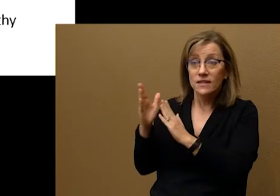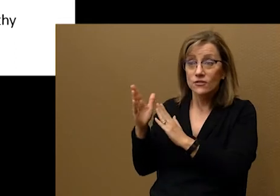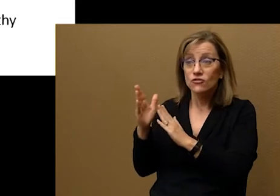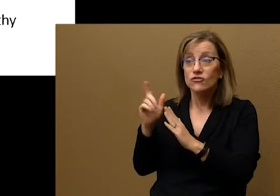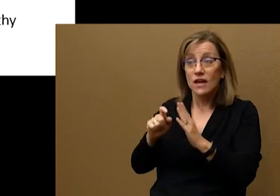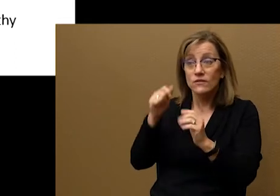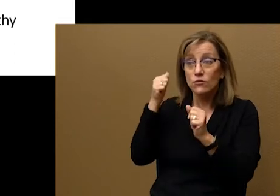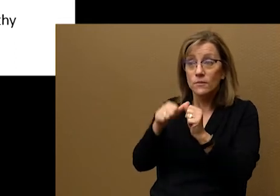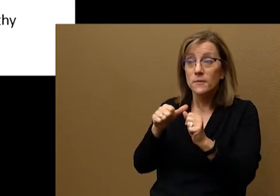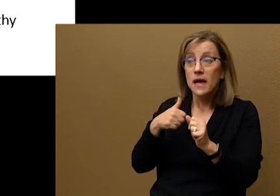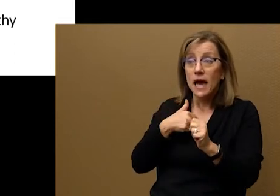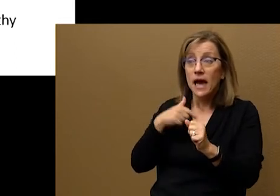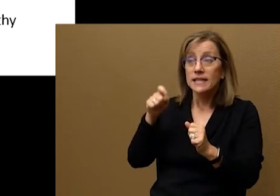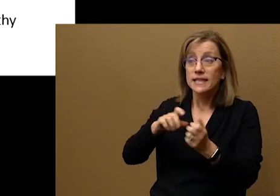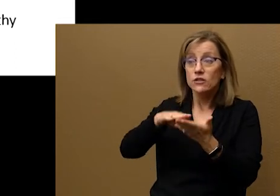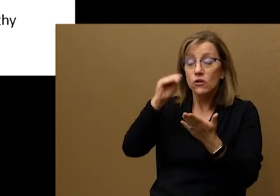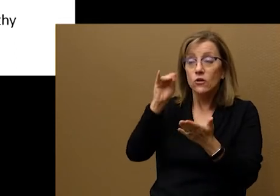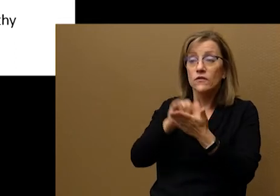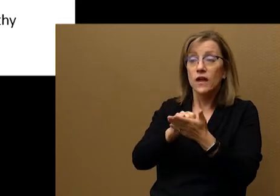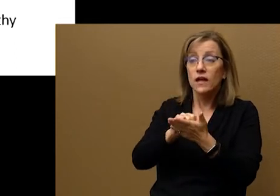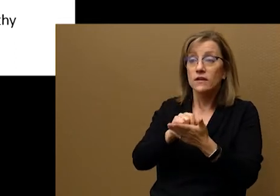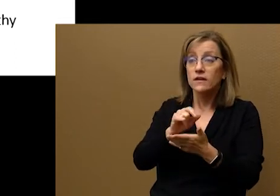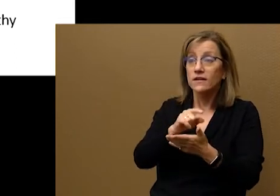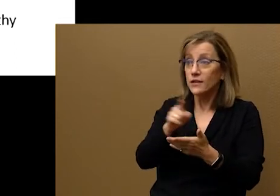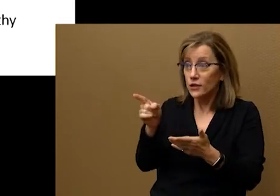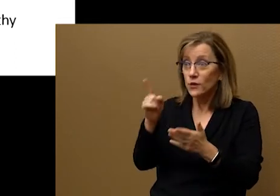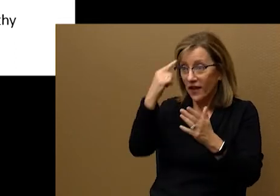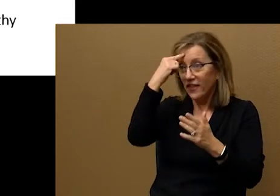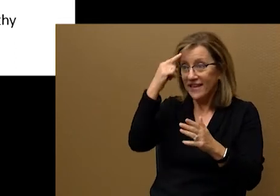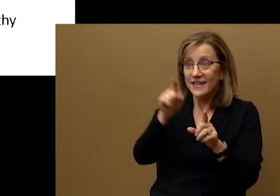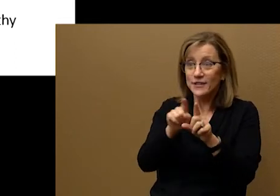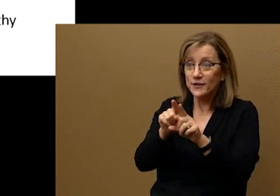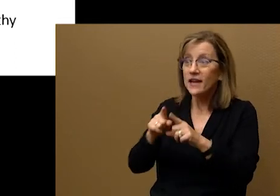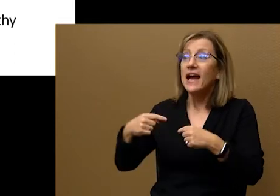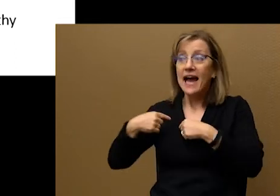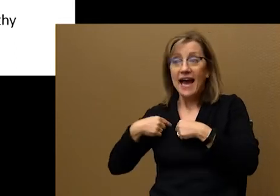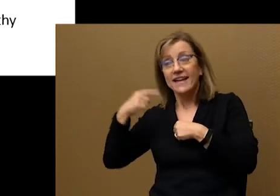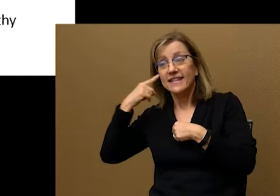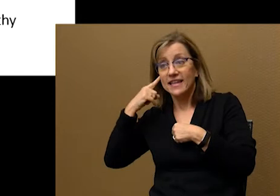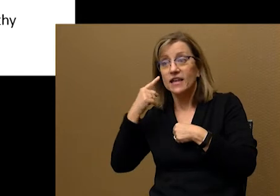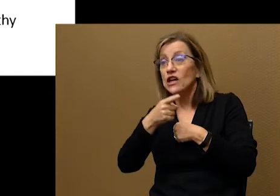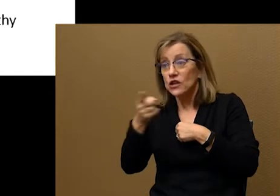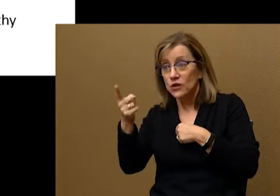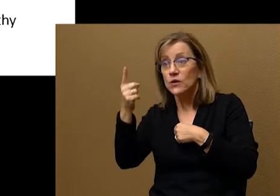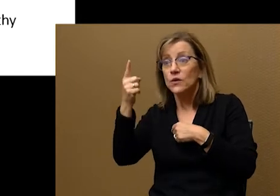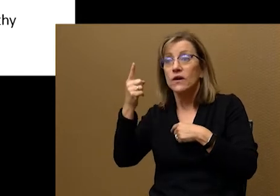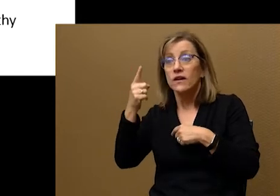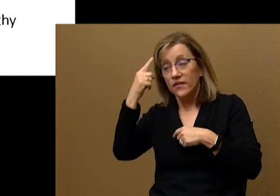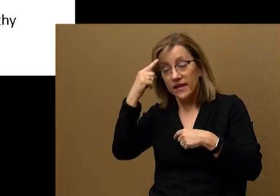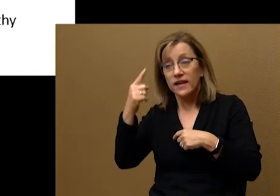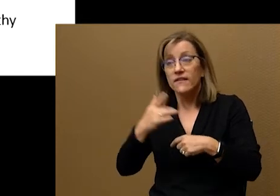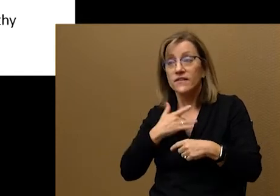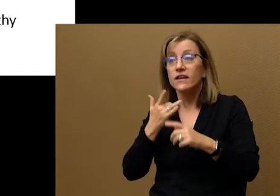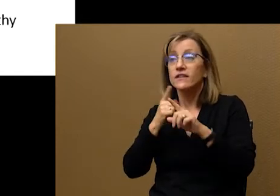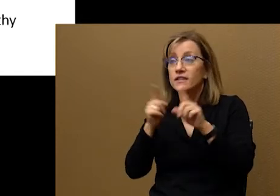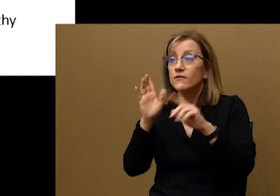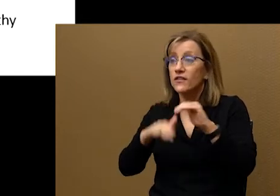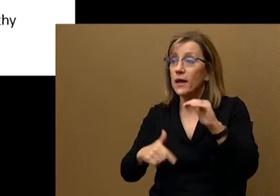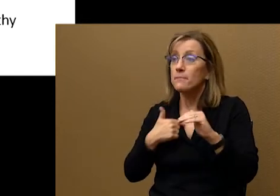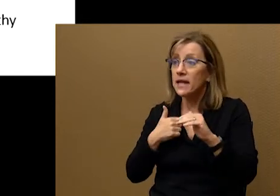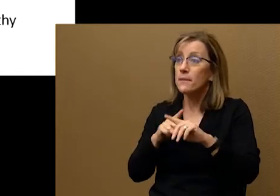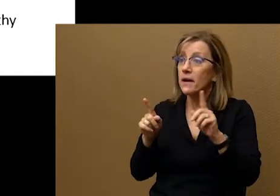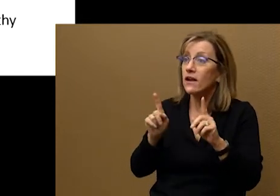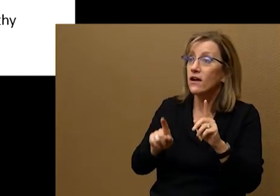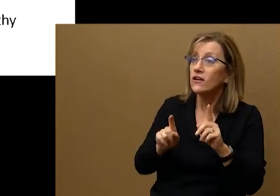right? I have to learn that you think too. I think, but you think and you feel different